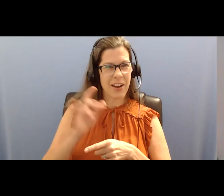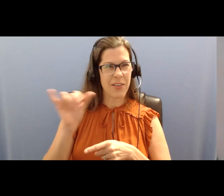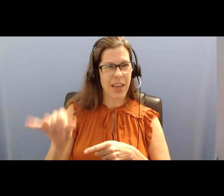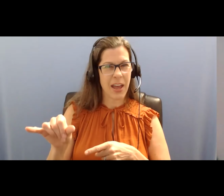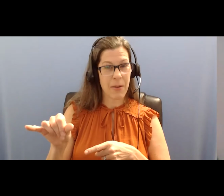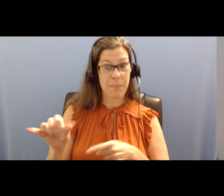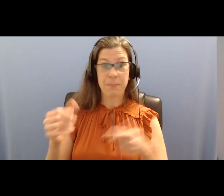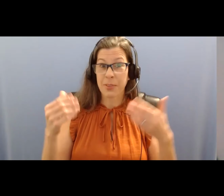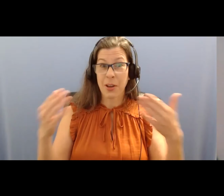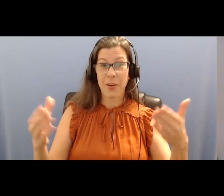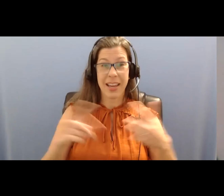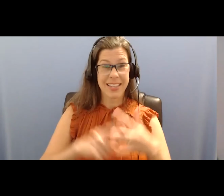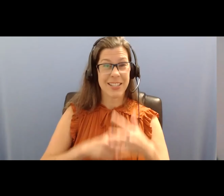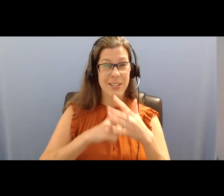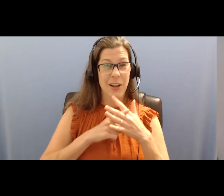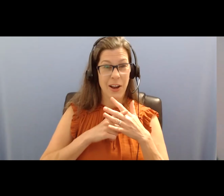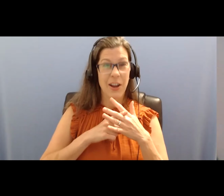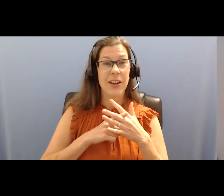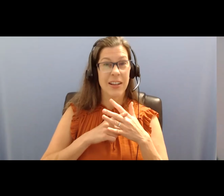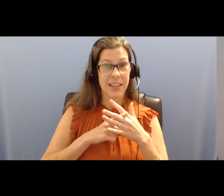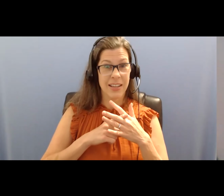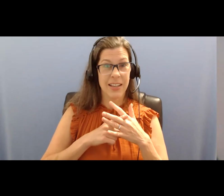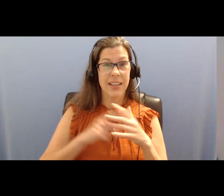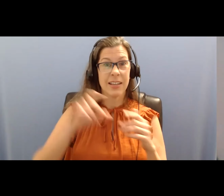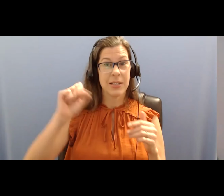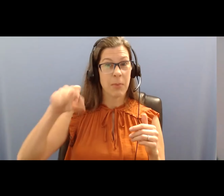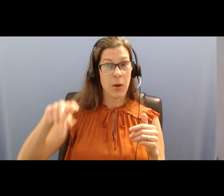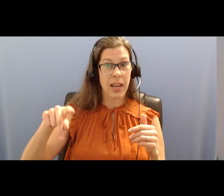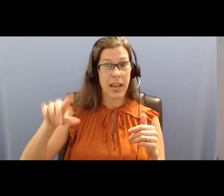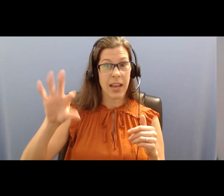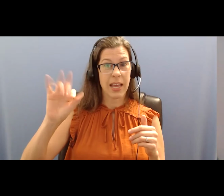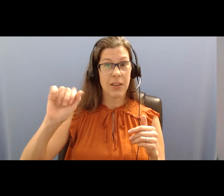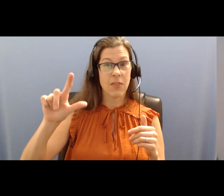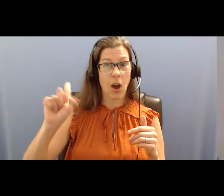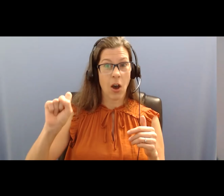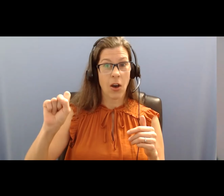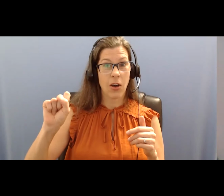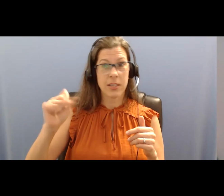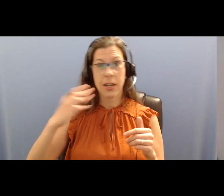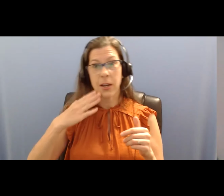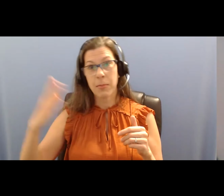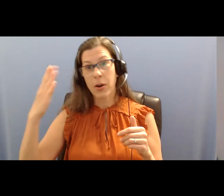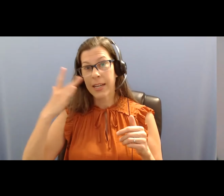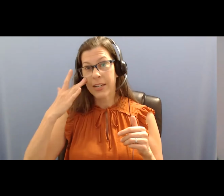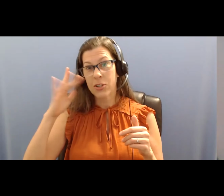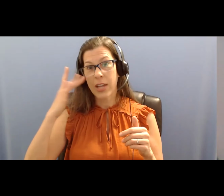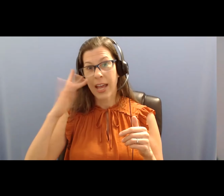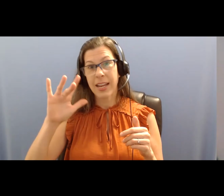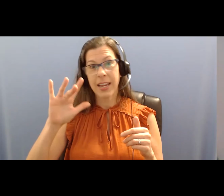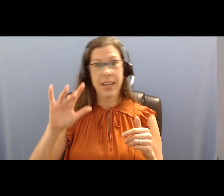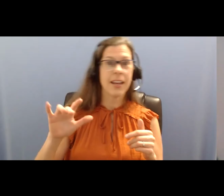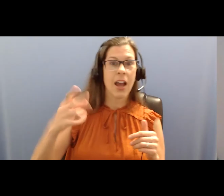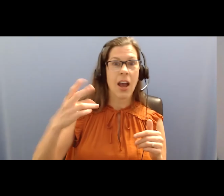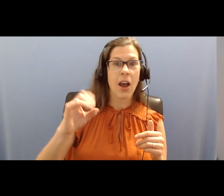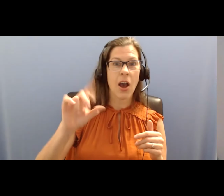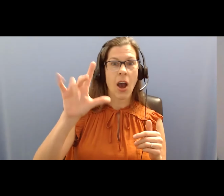So we'll go ahead and get started. We're going to start with Spokane Falls, and we have Holly Schneidmiller, hopefully